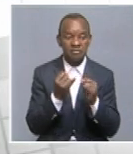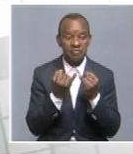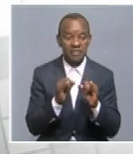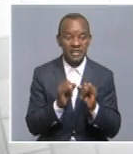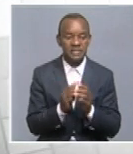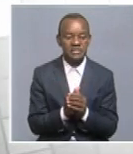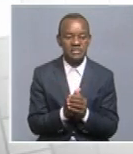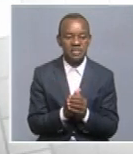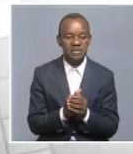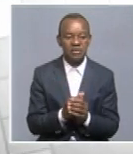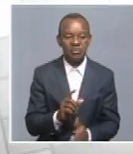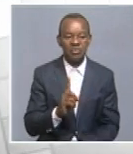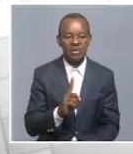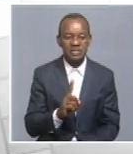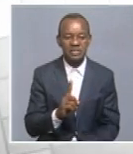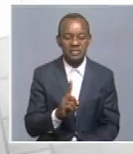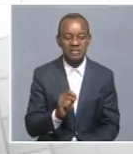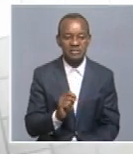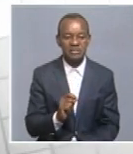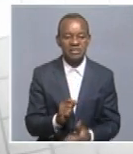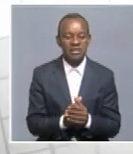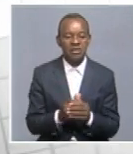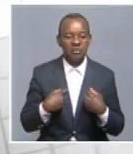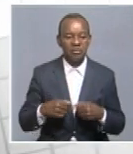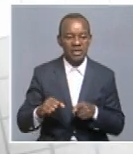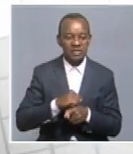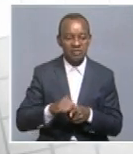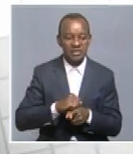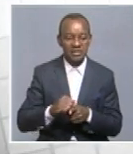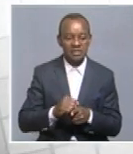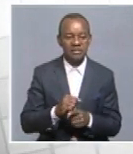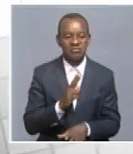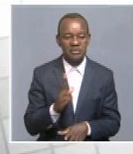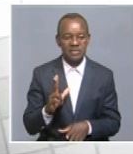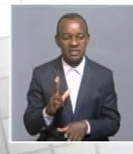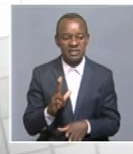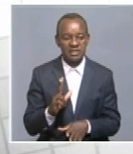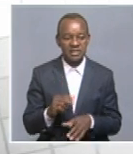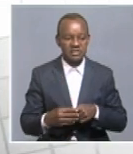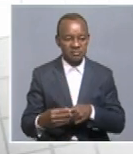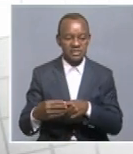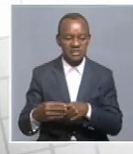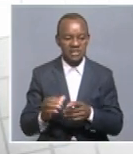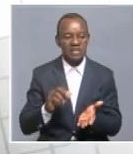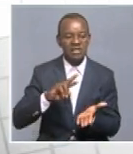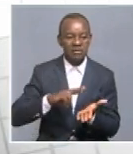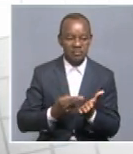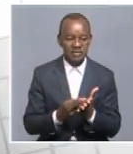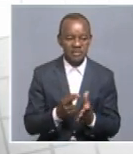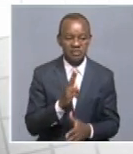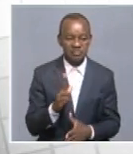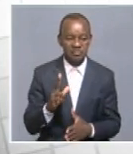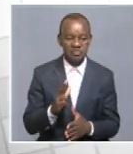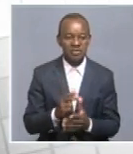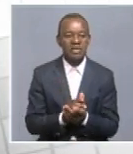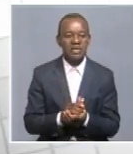There's the people that we are really normally training are shop stewards, and they would give us what they would like to